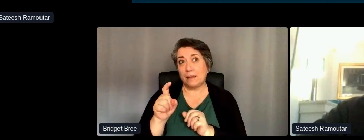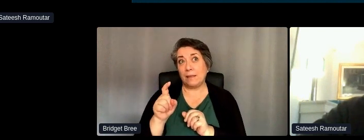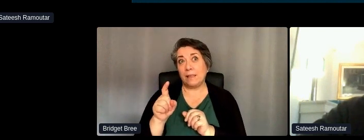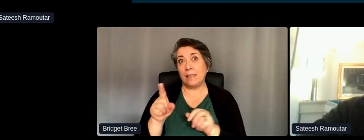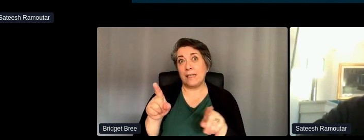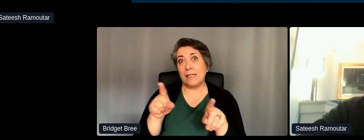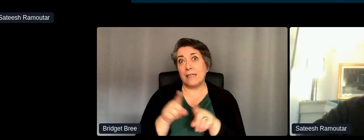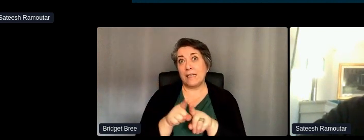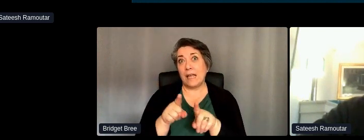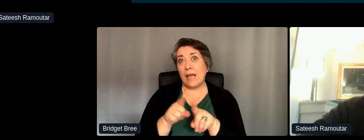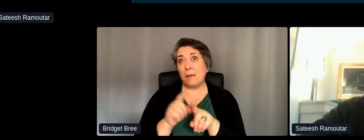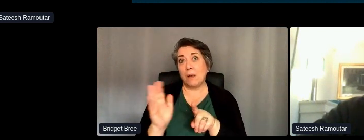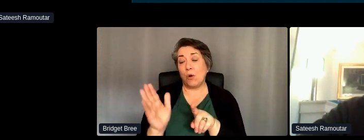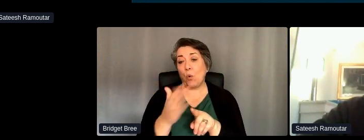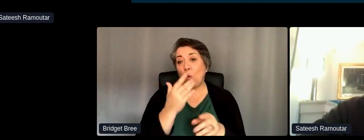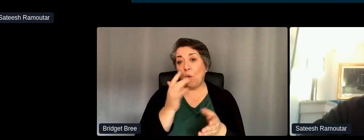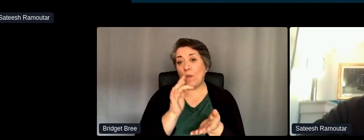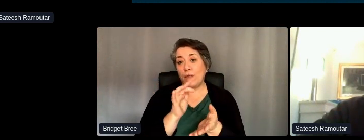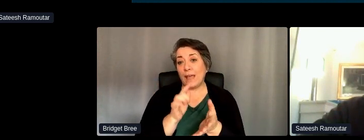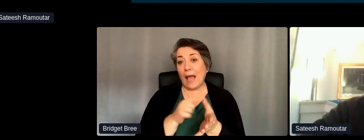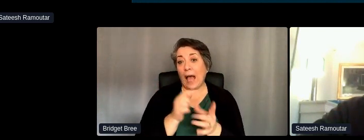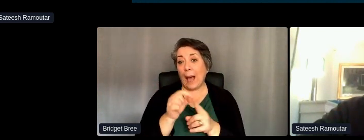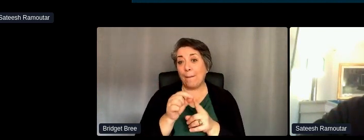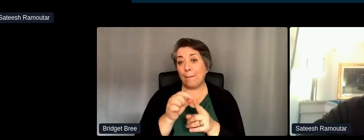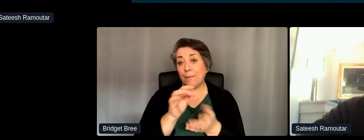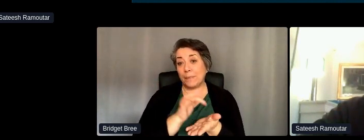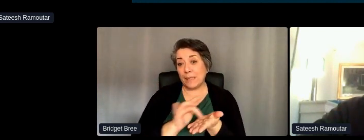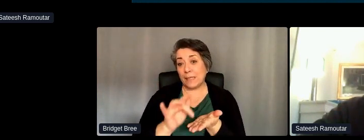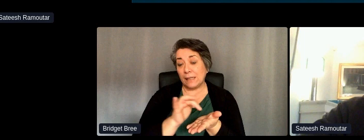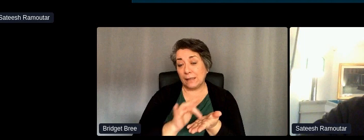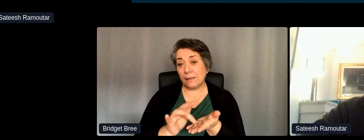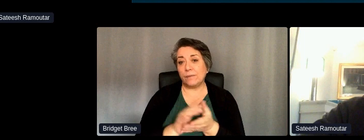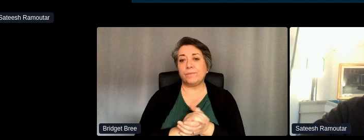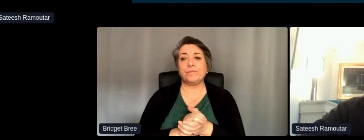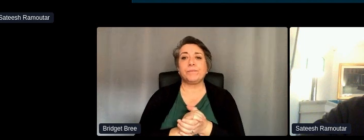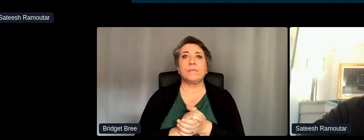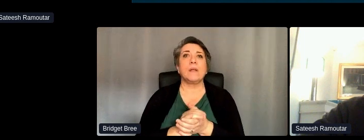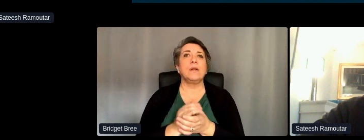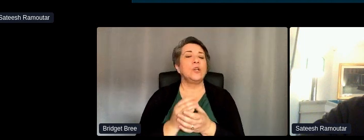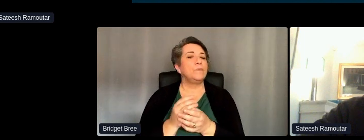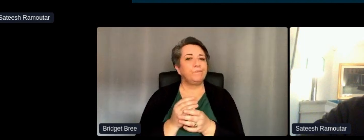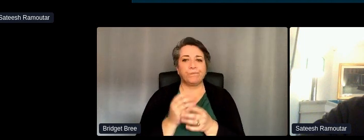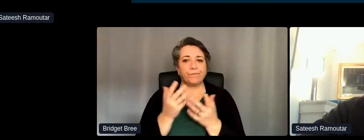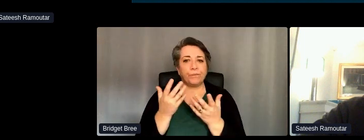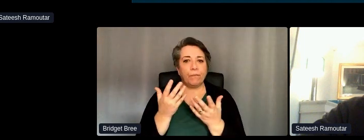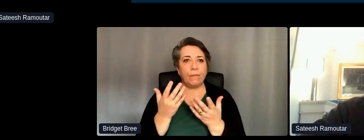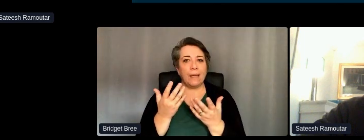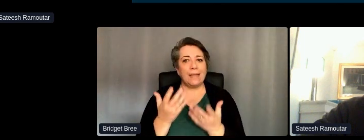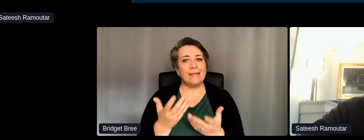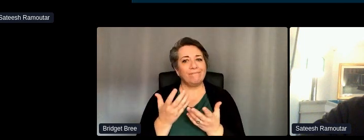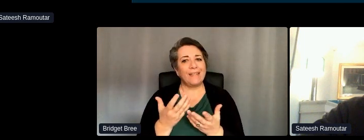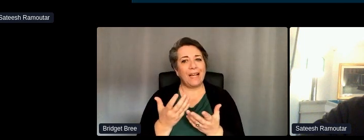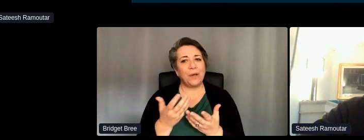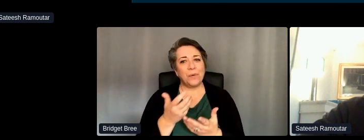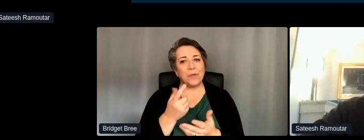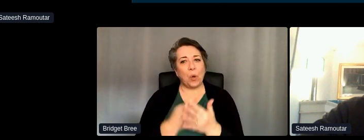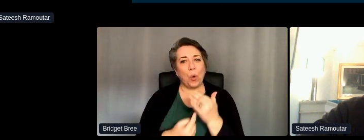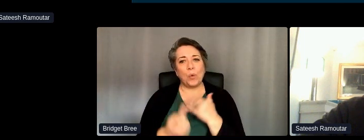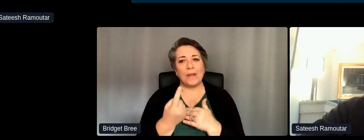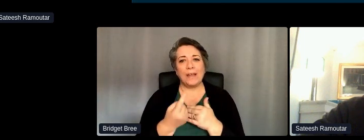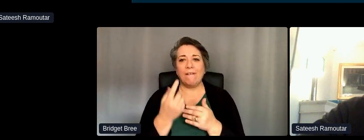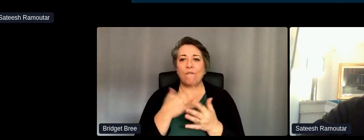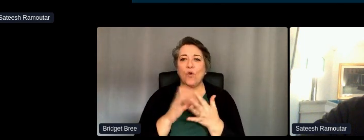apps from the Play Store? So currently it just applies to the Easology apps. So the custom ones that we've